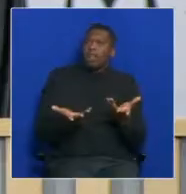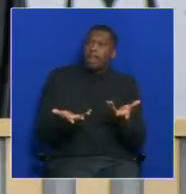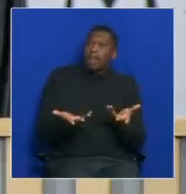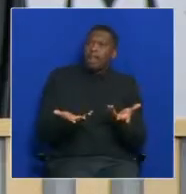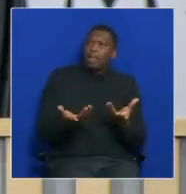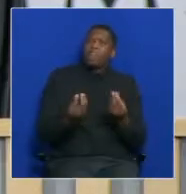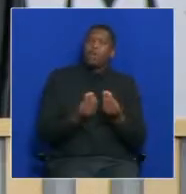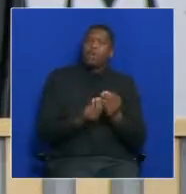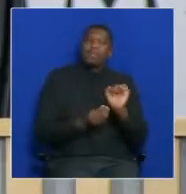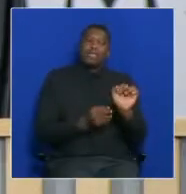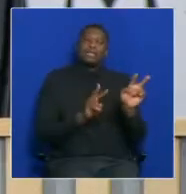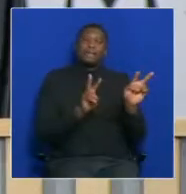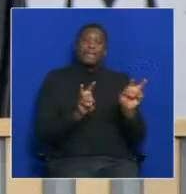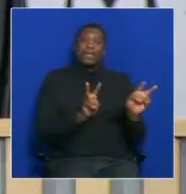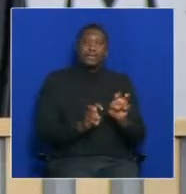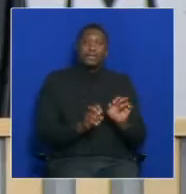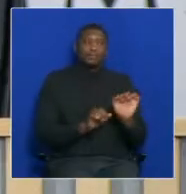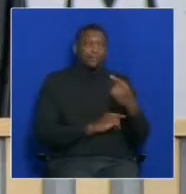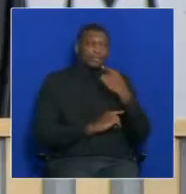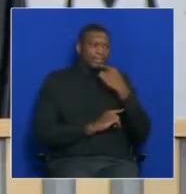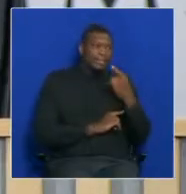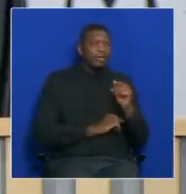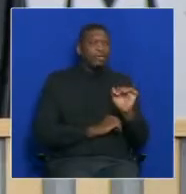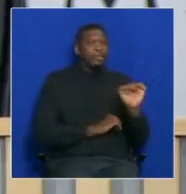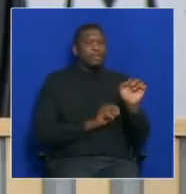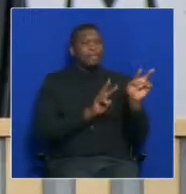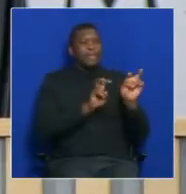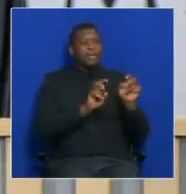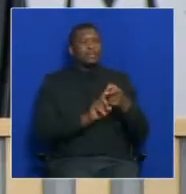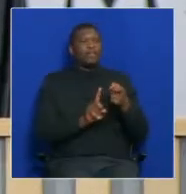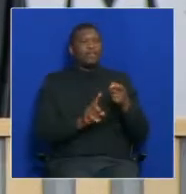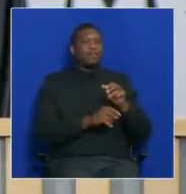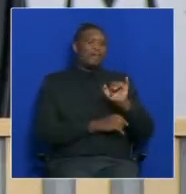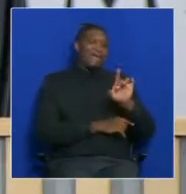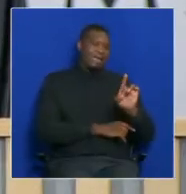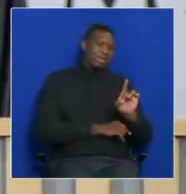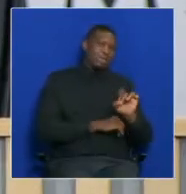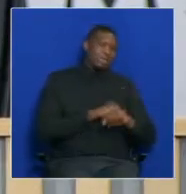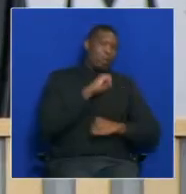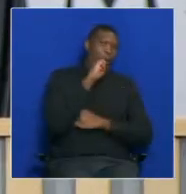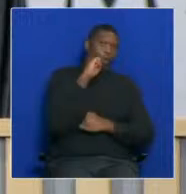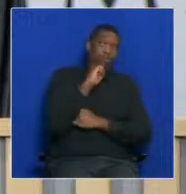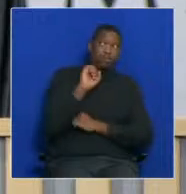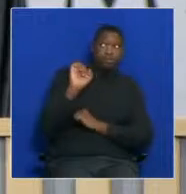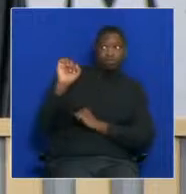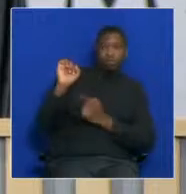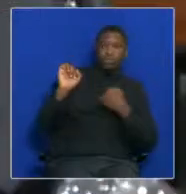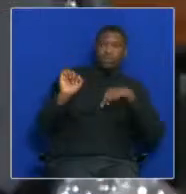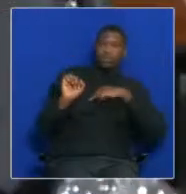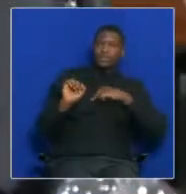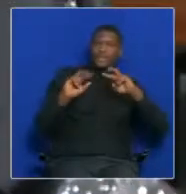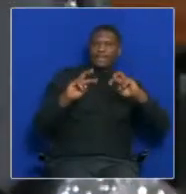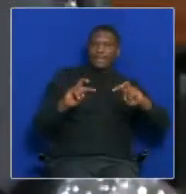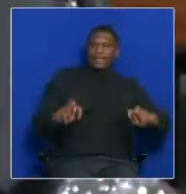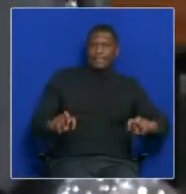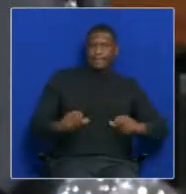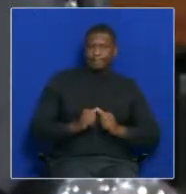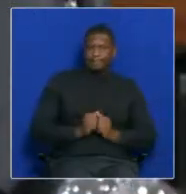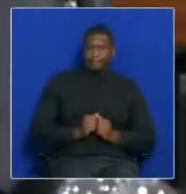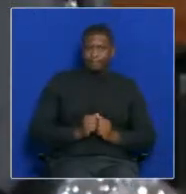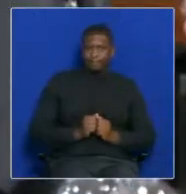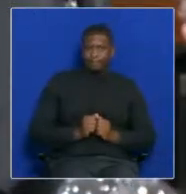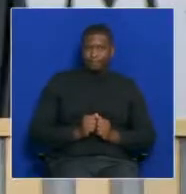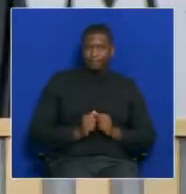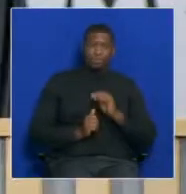where he says, no, it's a matter that comes from ID's office, who are investigating CI. Oh, So that would have